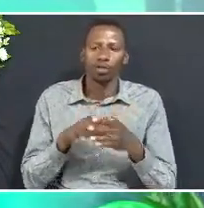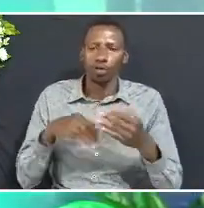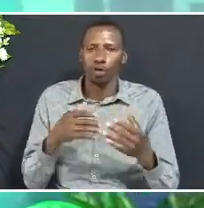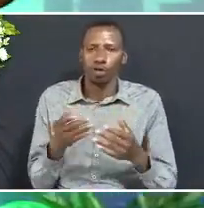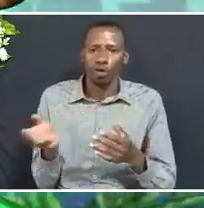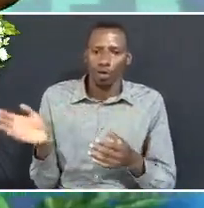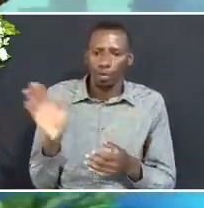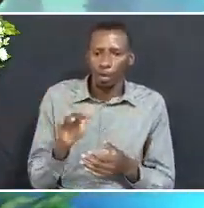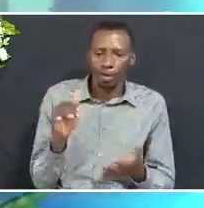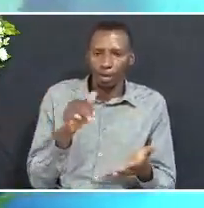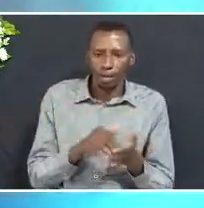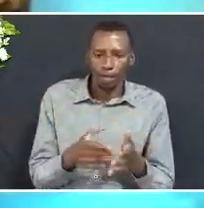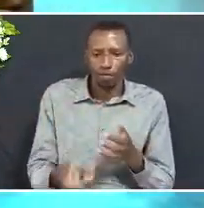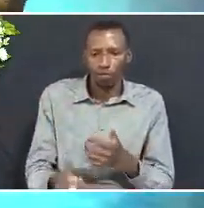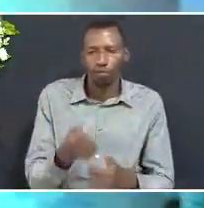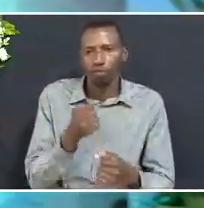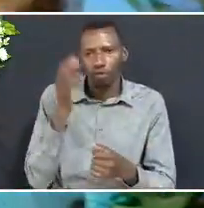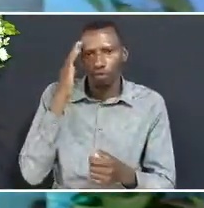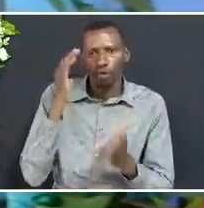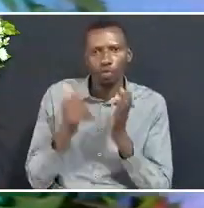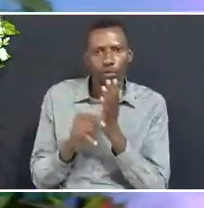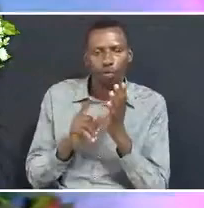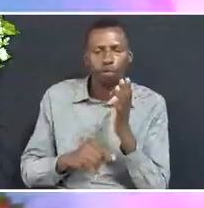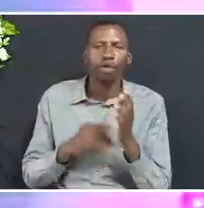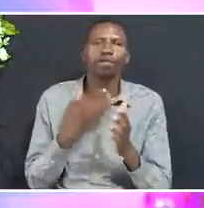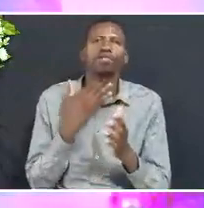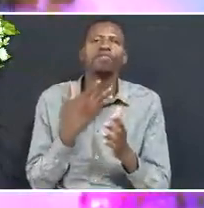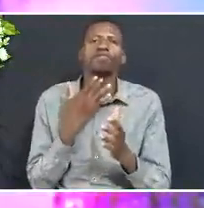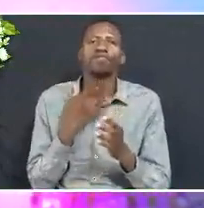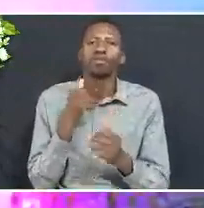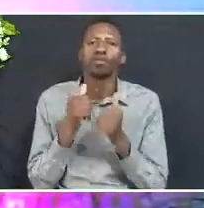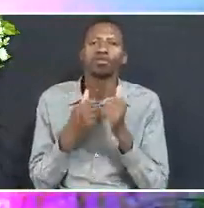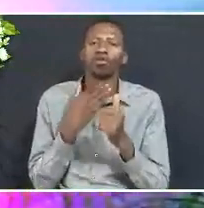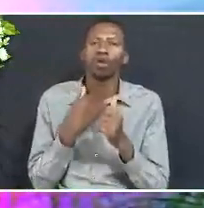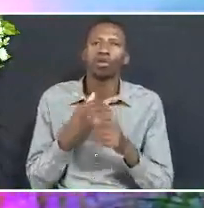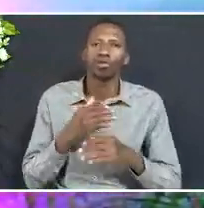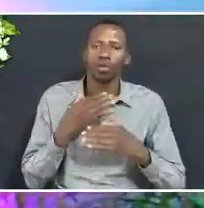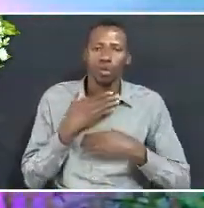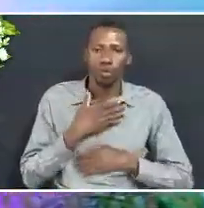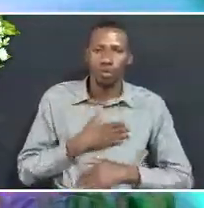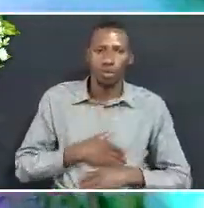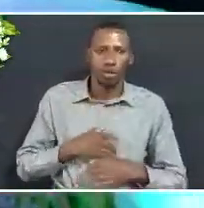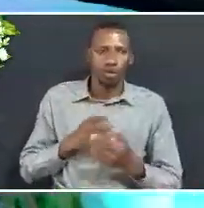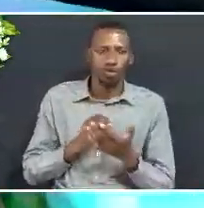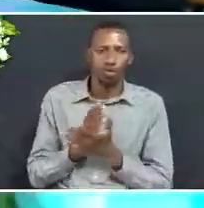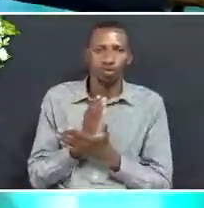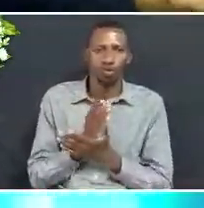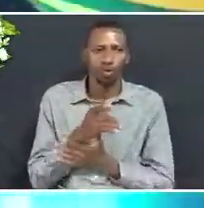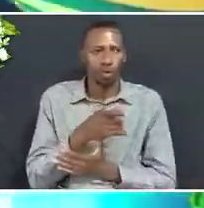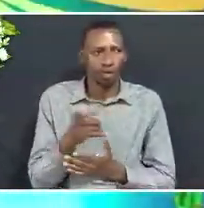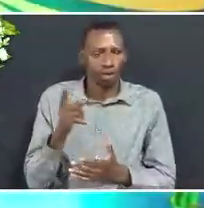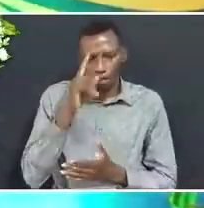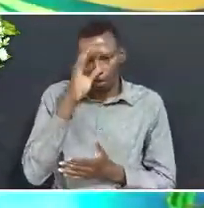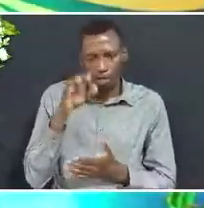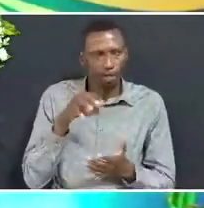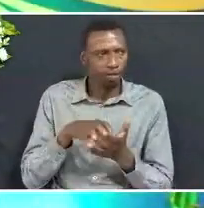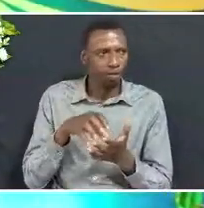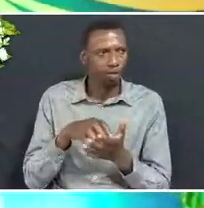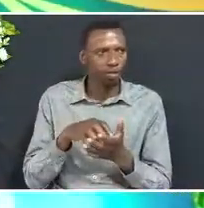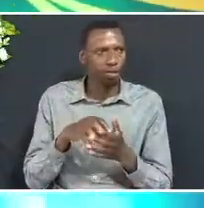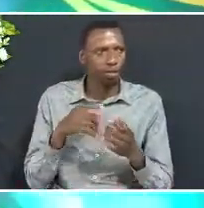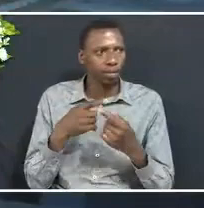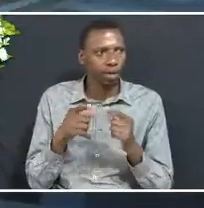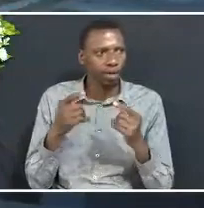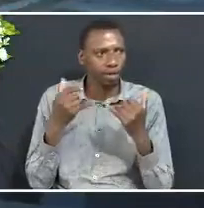know, the problem was the thirst, which she wanted to satisfy by coming through the strenuous conditions. But now